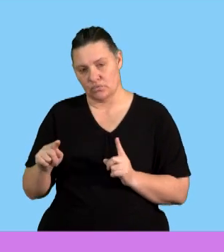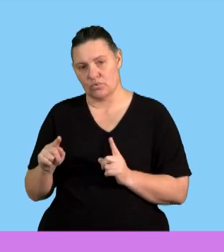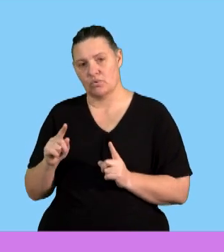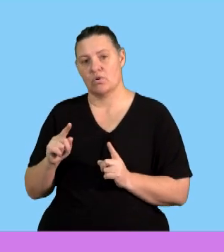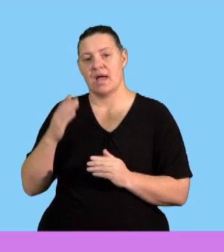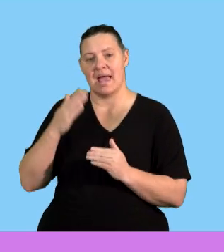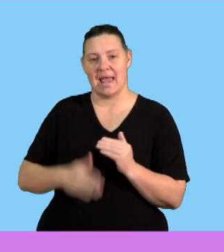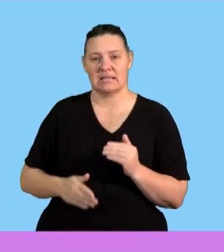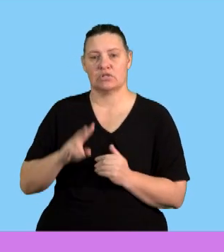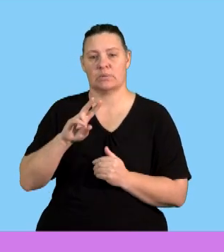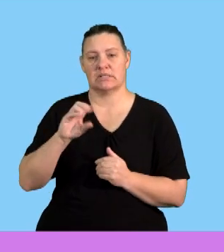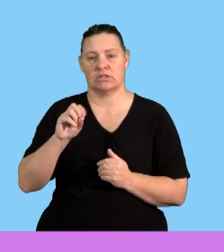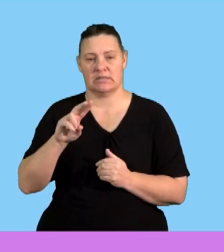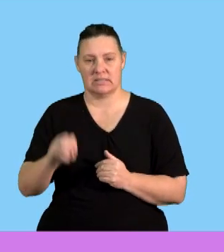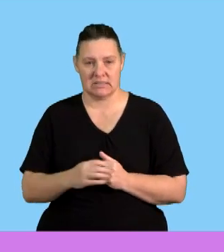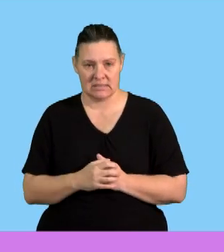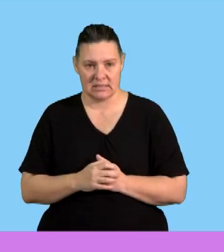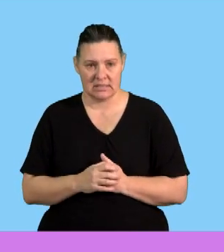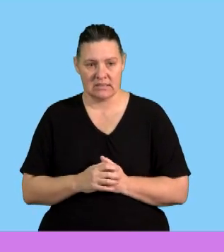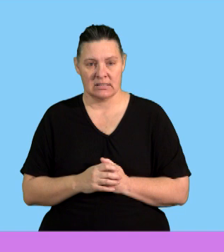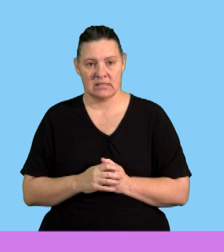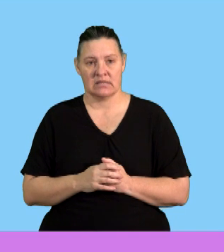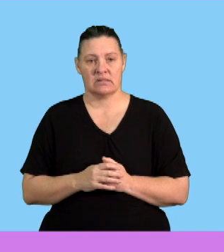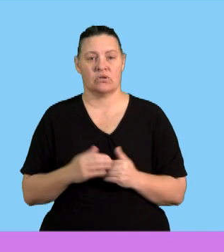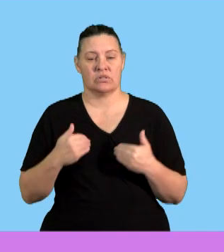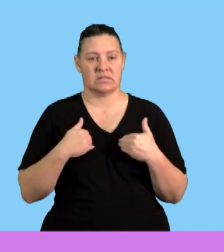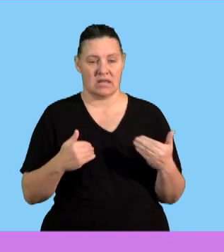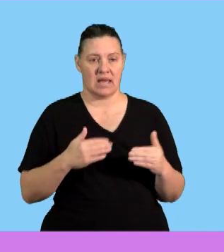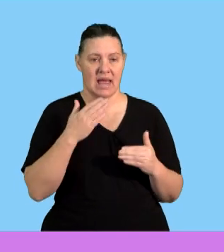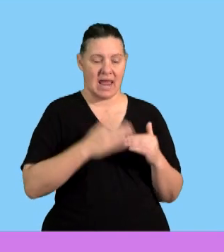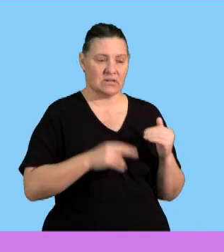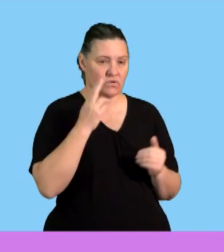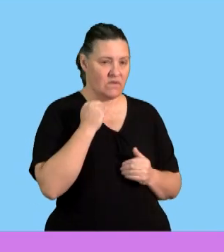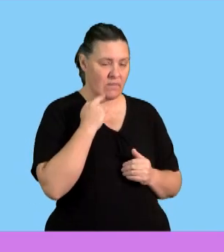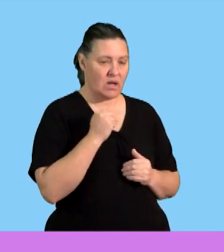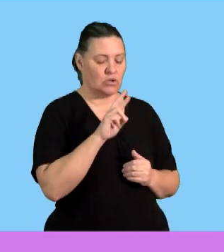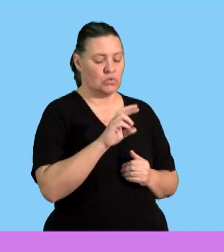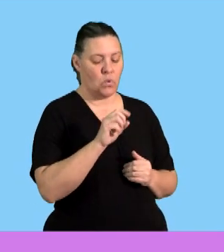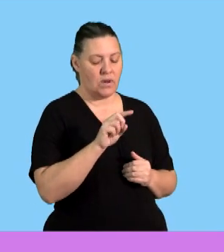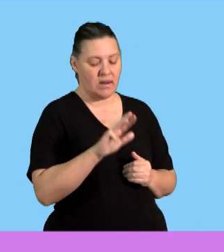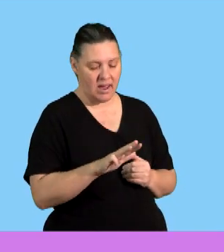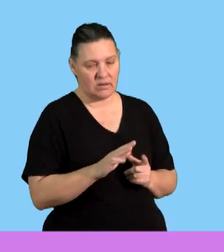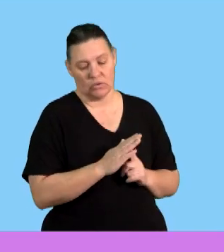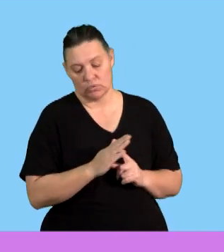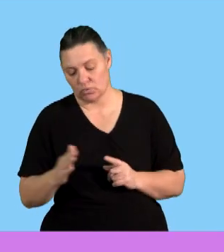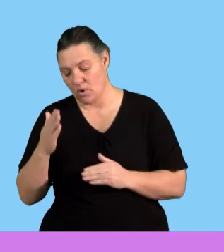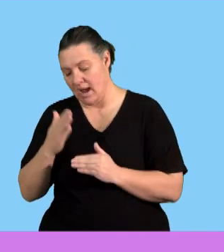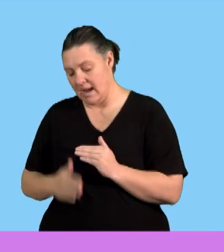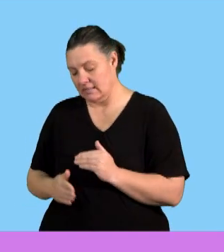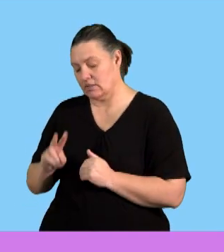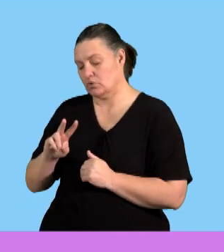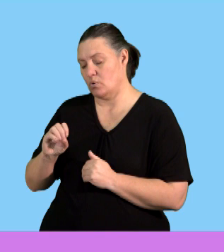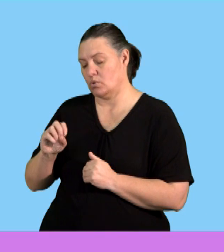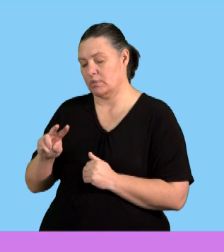to the end of 2020. So he's starting from the end of November 2019 up to